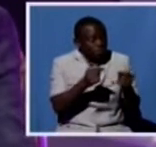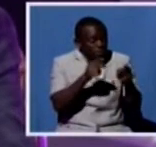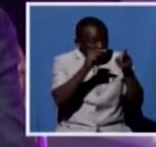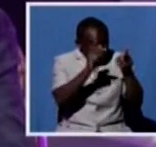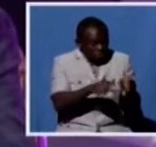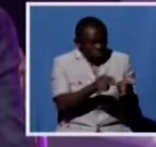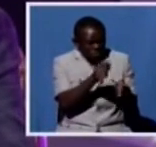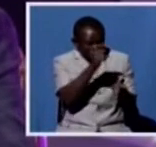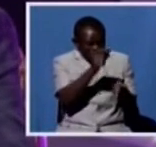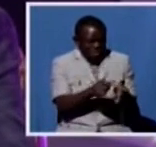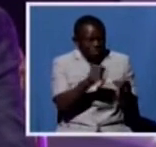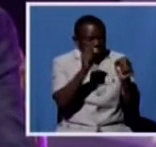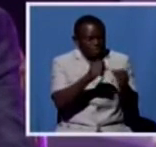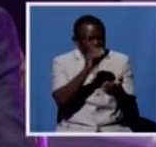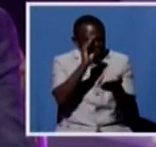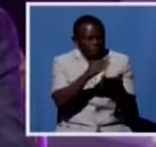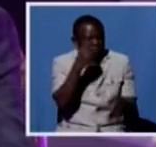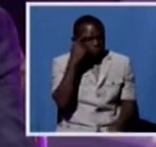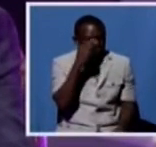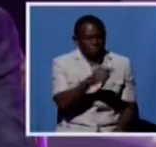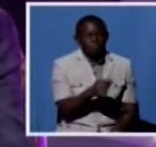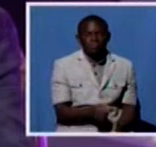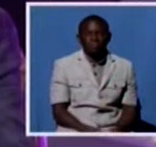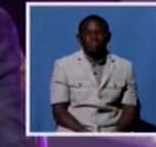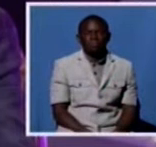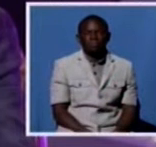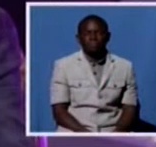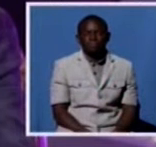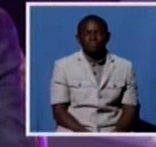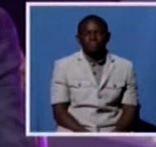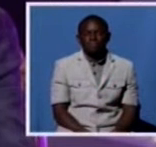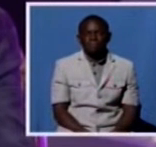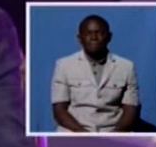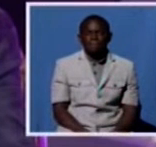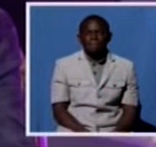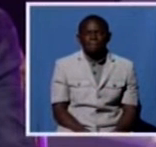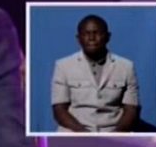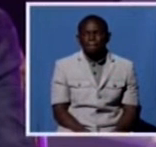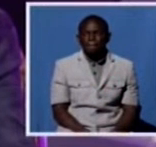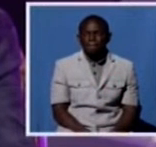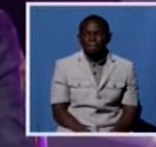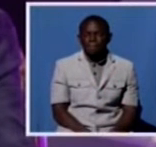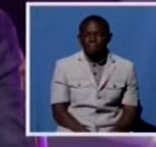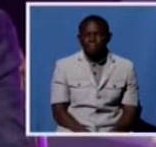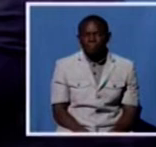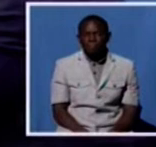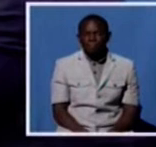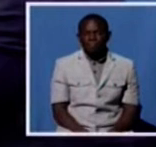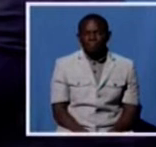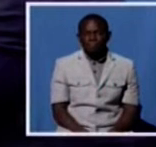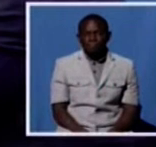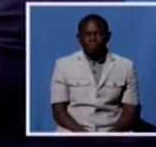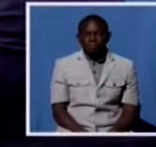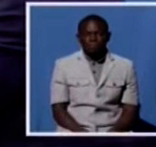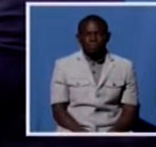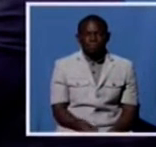toll stations at that time. It's something that we'll review and look at critically. You've promised that